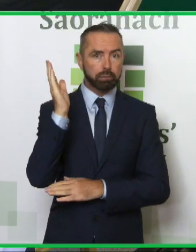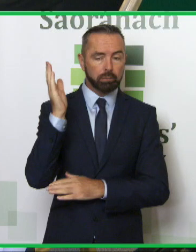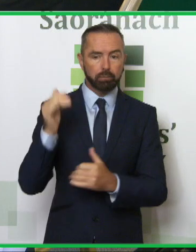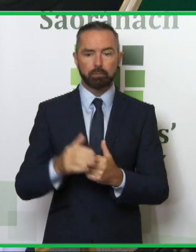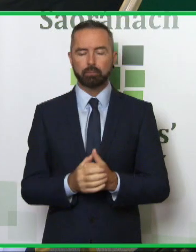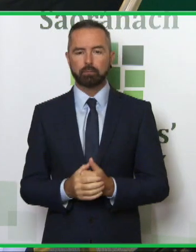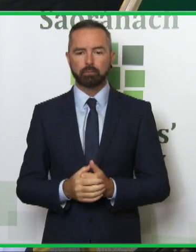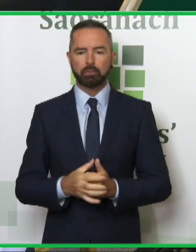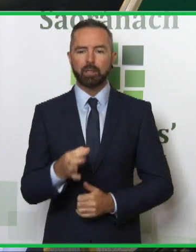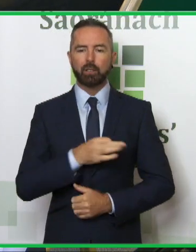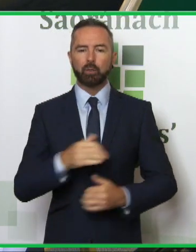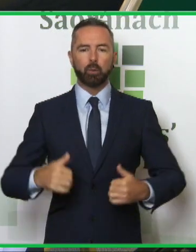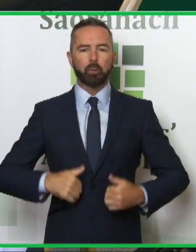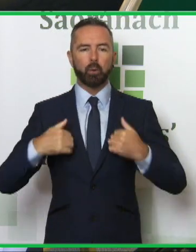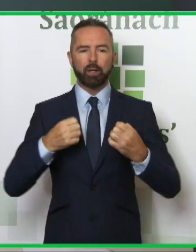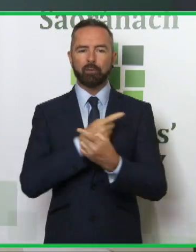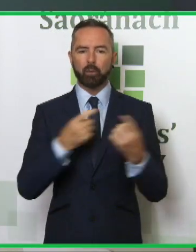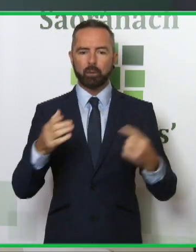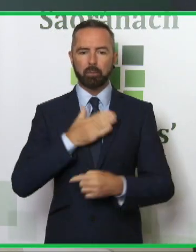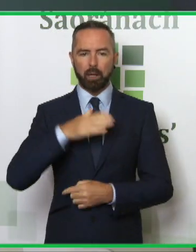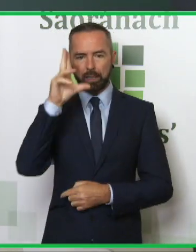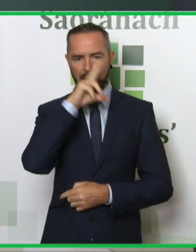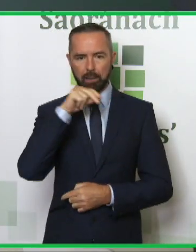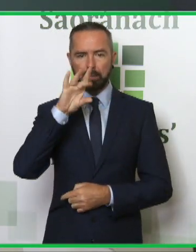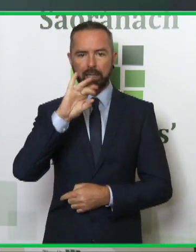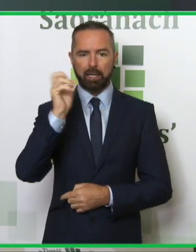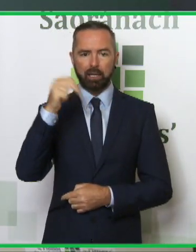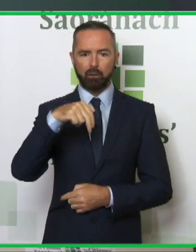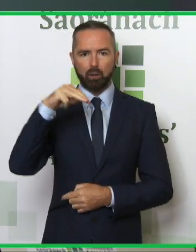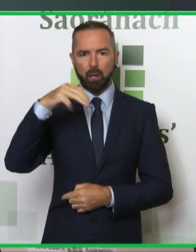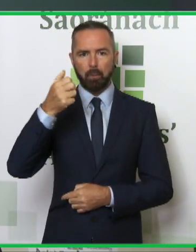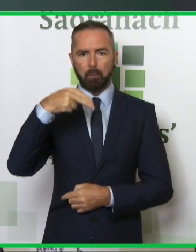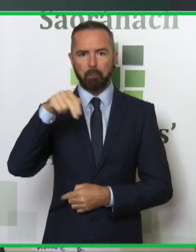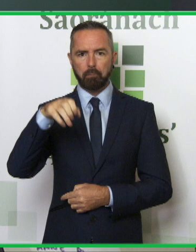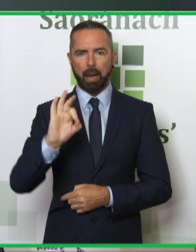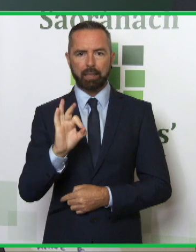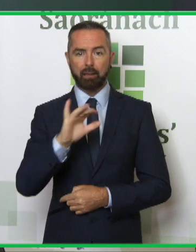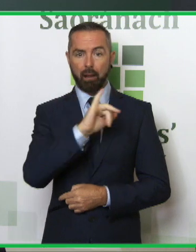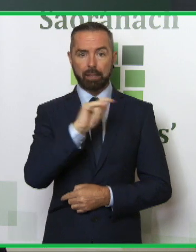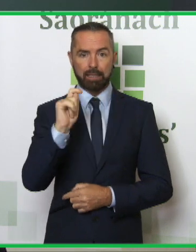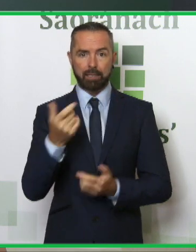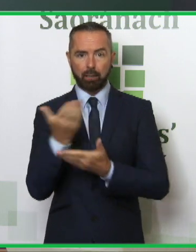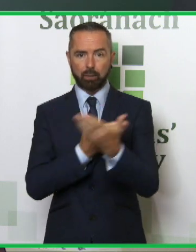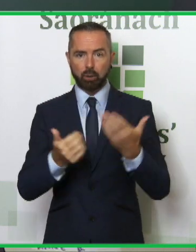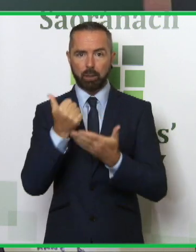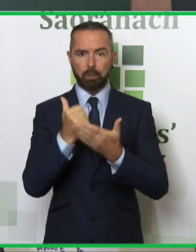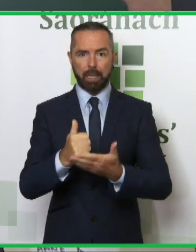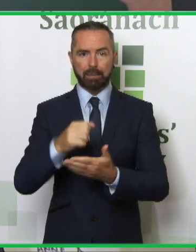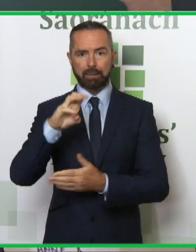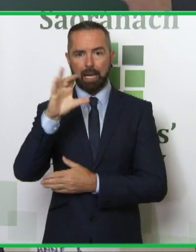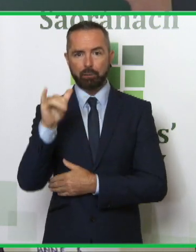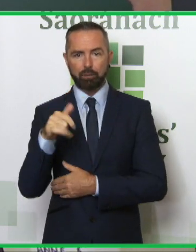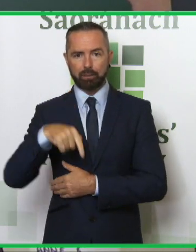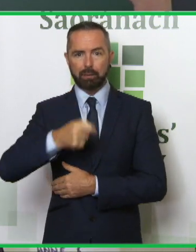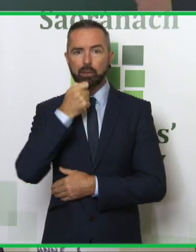Good morning, everybody. My name is Ciaran Manning. I'm an IT consultant primarily based in Santry in Dublin, but I have